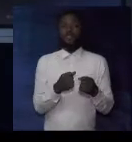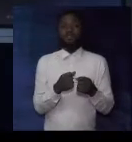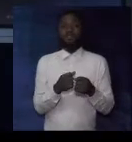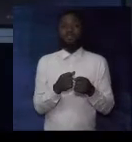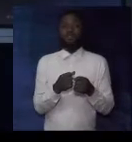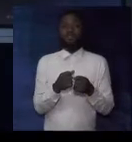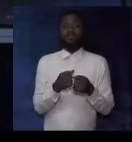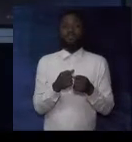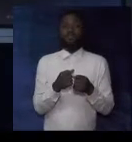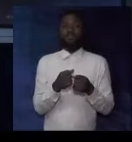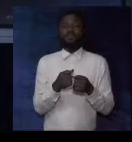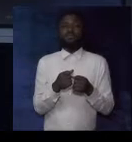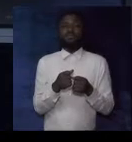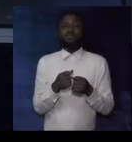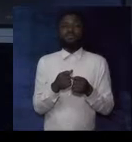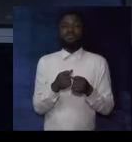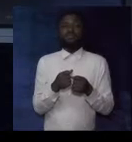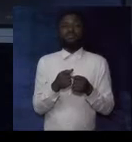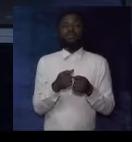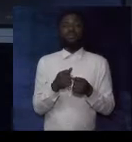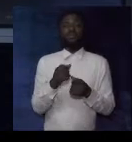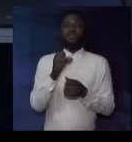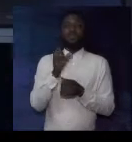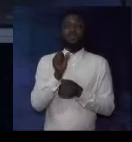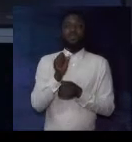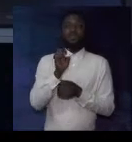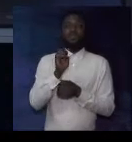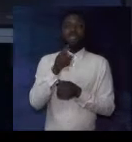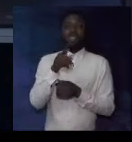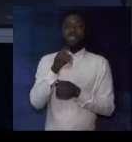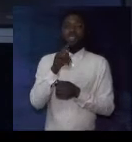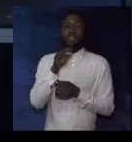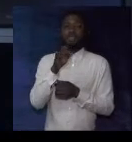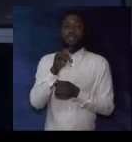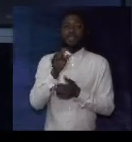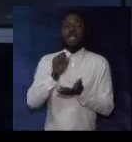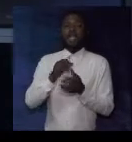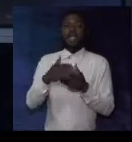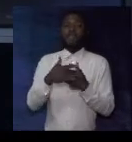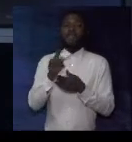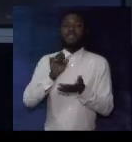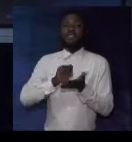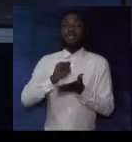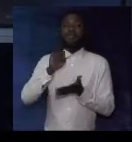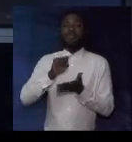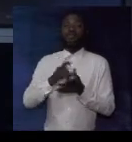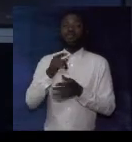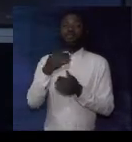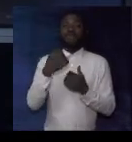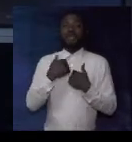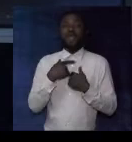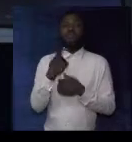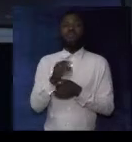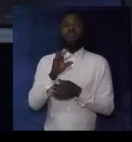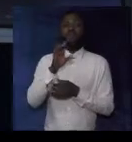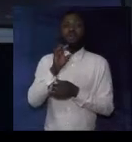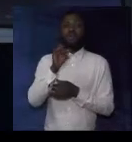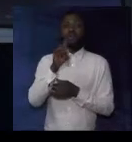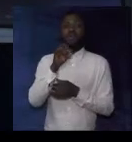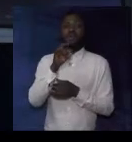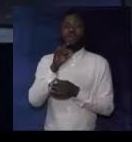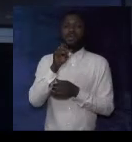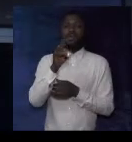have 1, 2, 3, 4, 5, 6, 7, and then you go on. After the septillion, you have